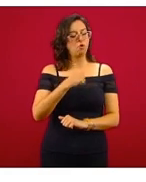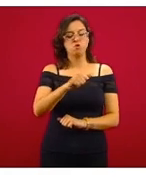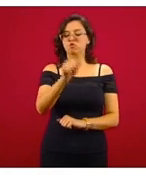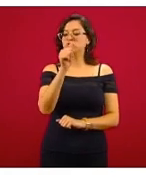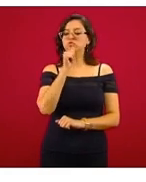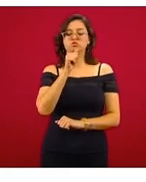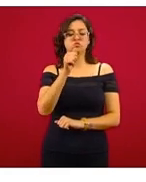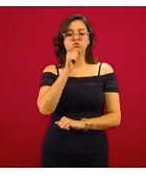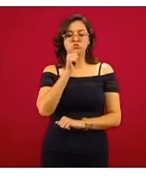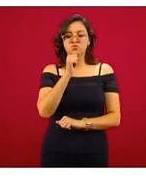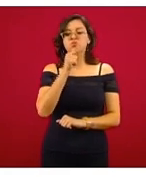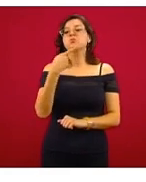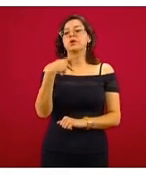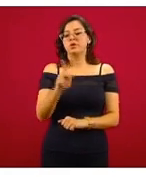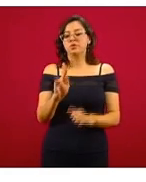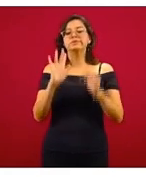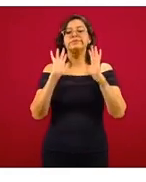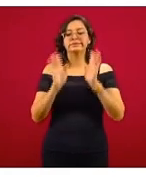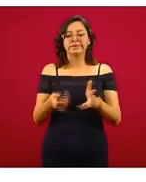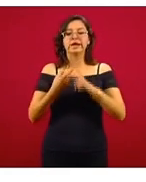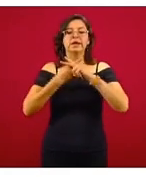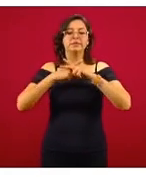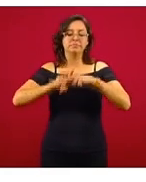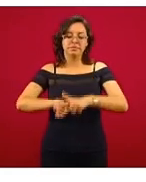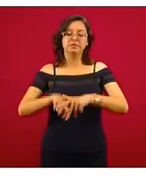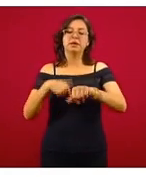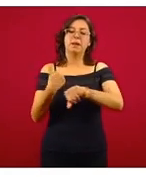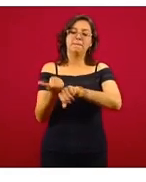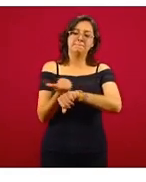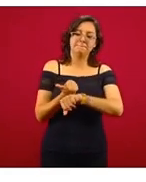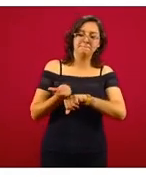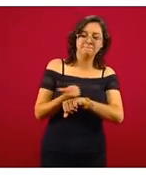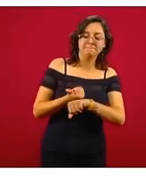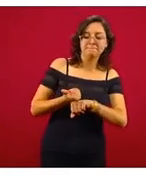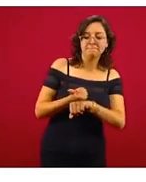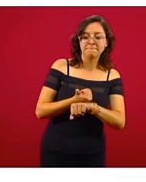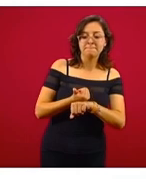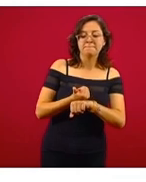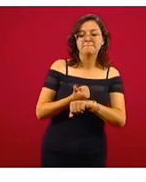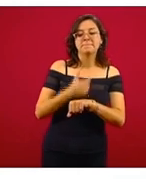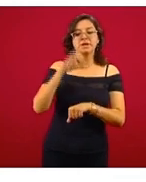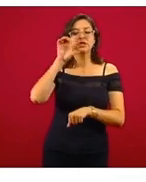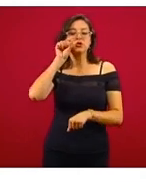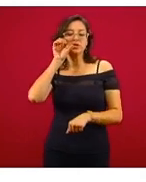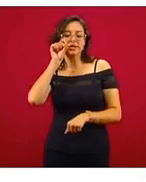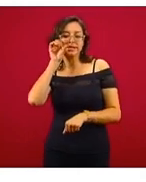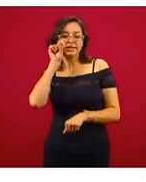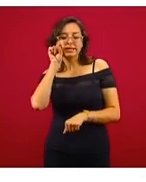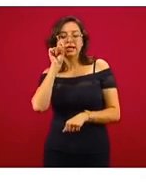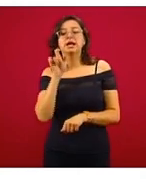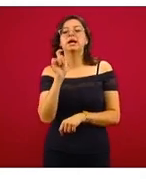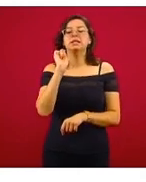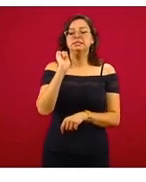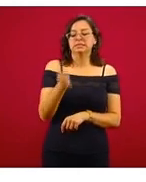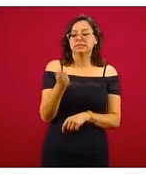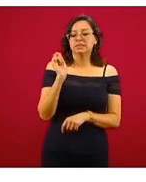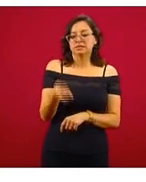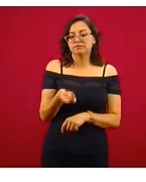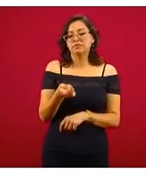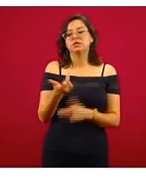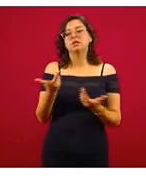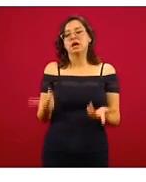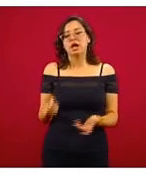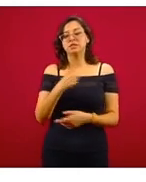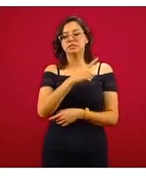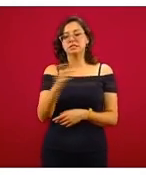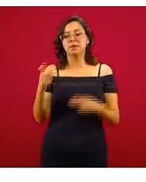see how we have been looking at a map that was mostly green for the most part, and now there are several states